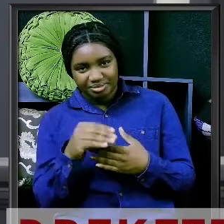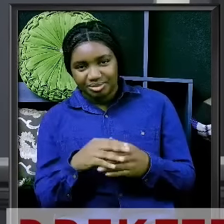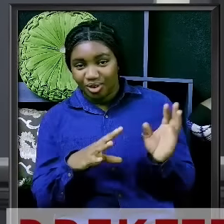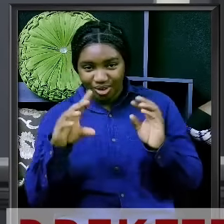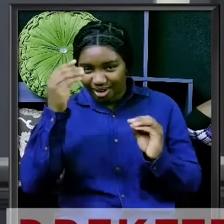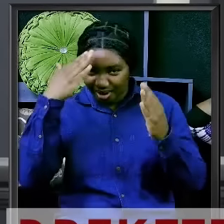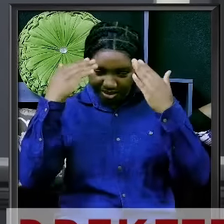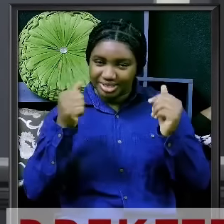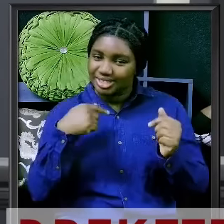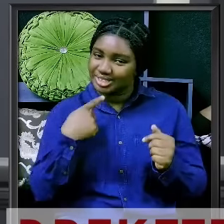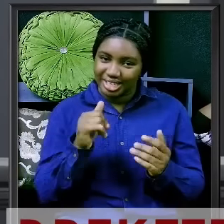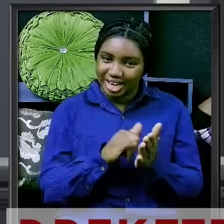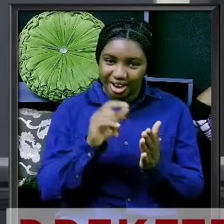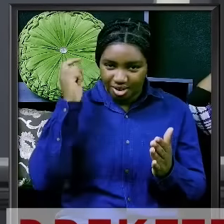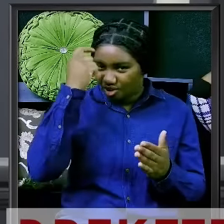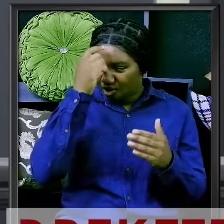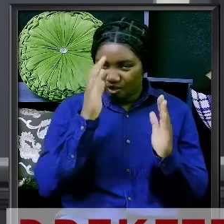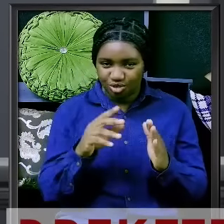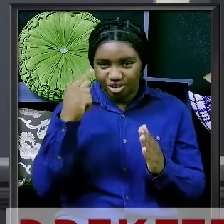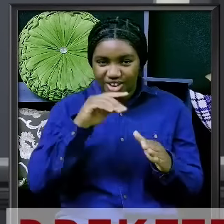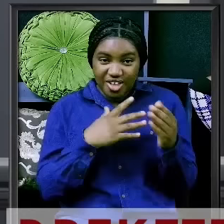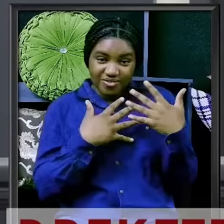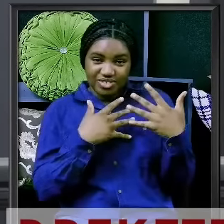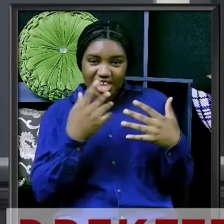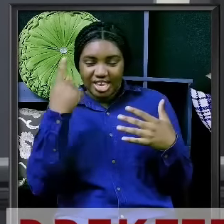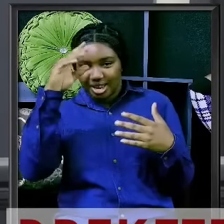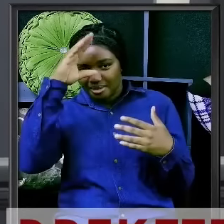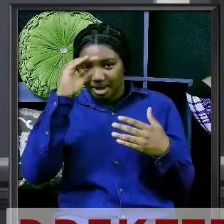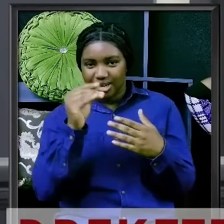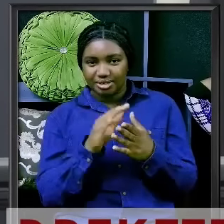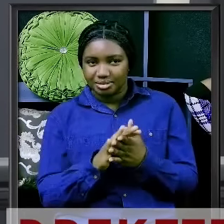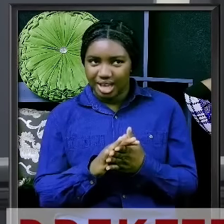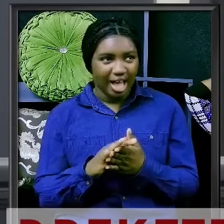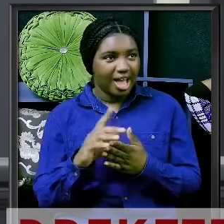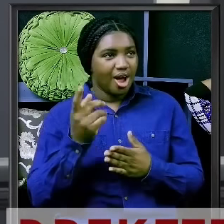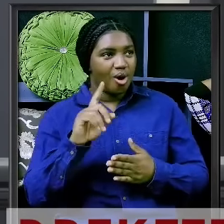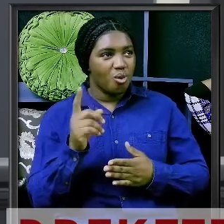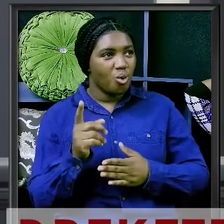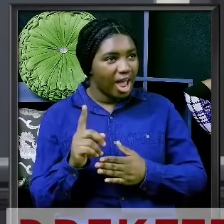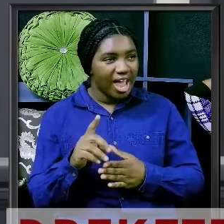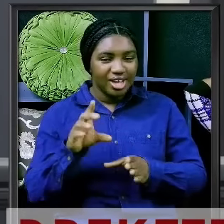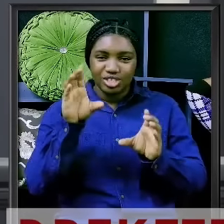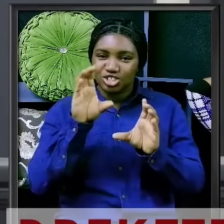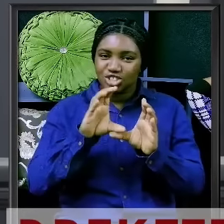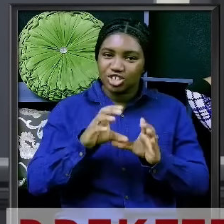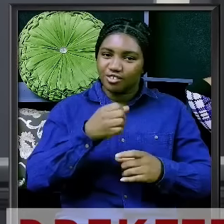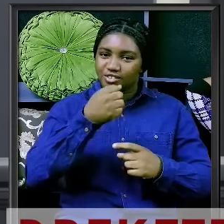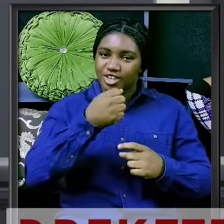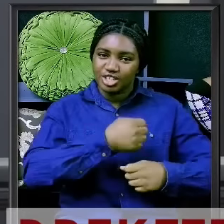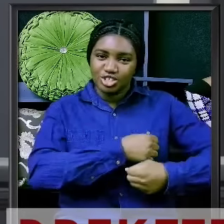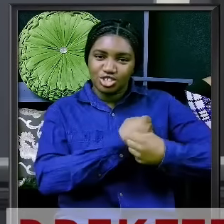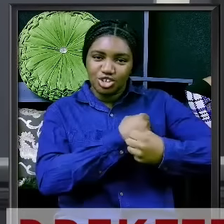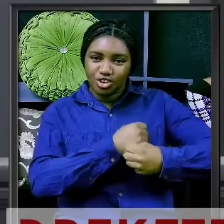Okay. Hi. That's right. Yeah. We are chief security officer, the fear person. I'm be say.